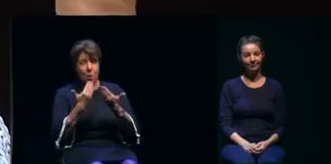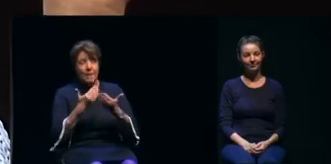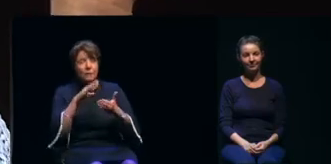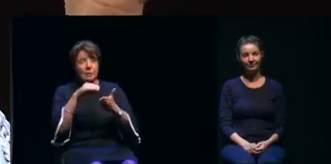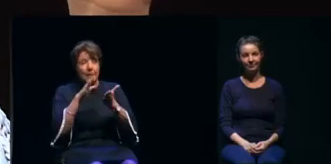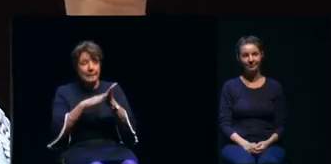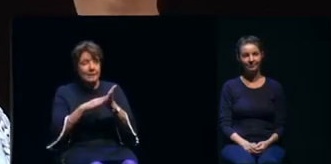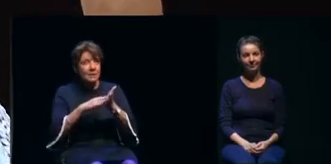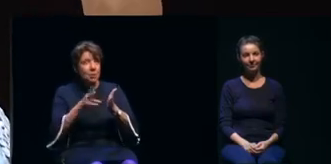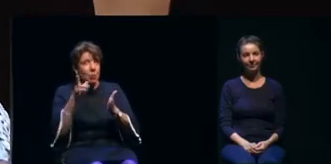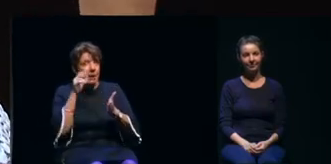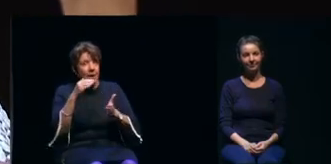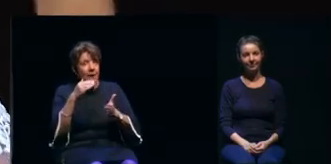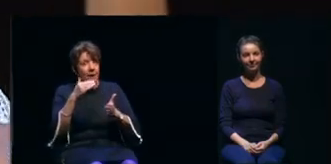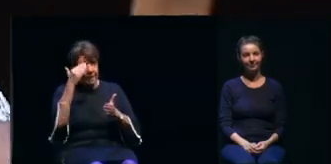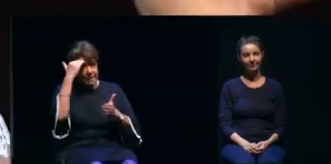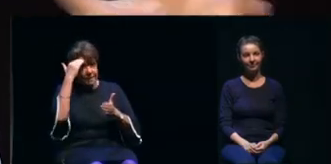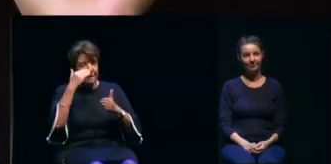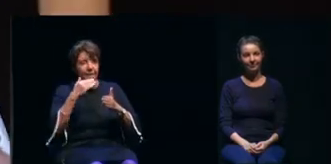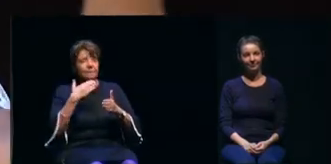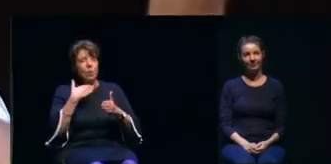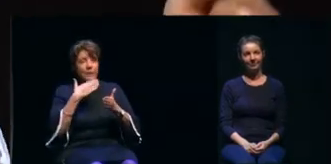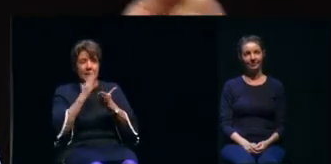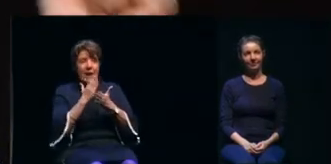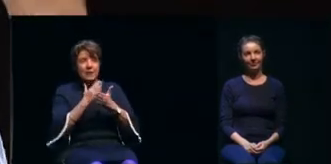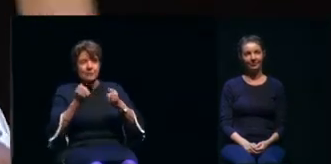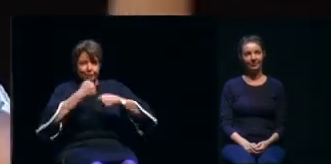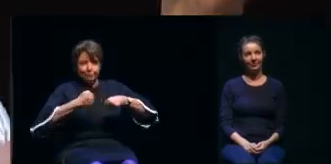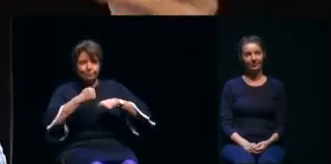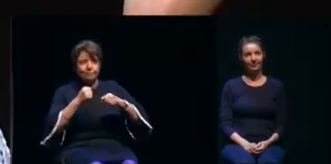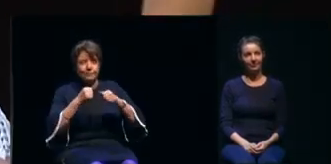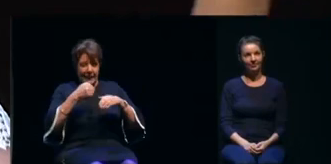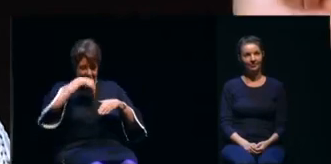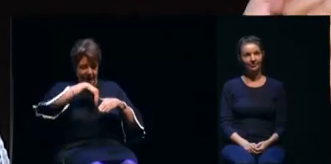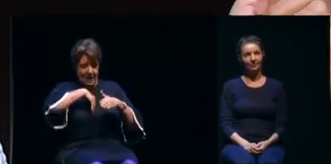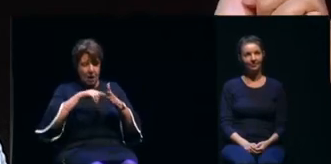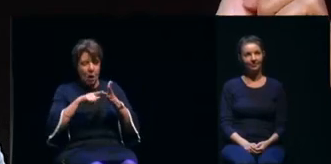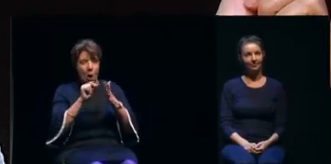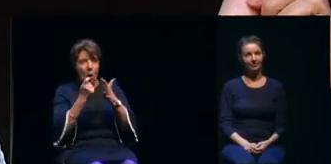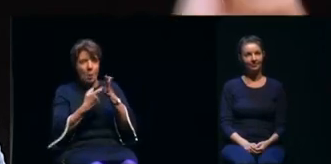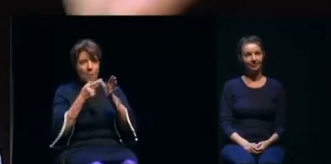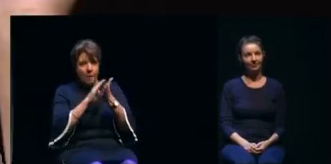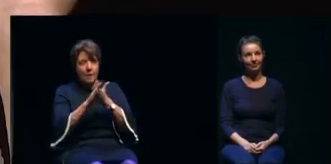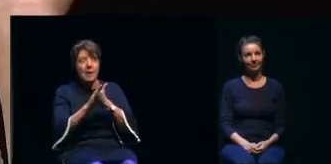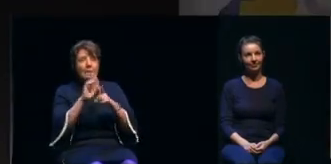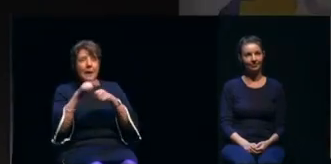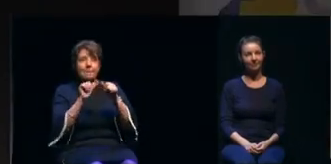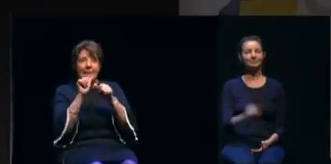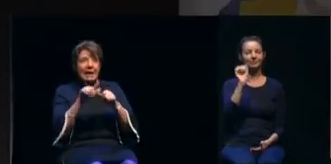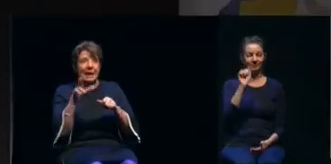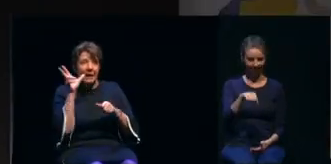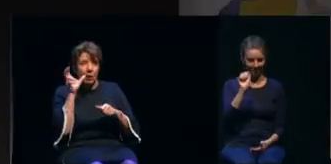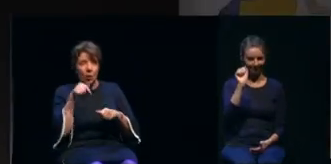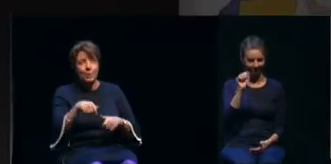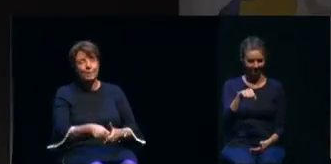this voice and then you exercise that muscle, you flex your inner Oprah and you get better at hearing her. Yes.